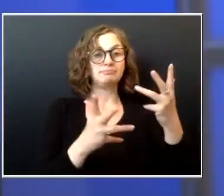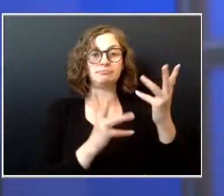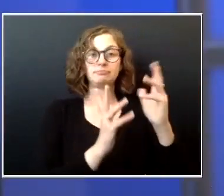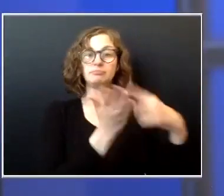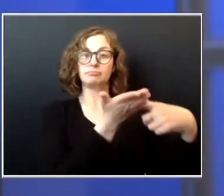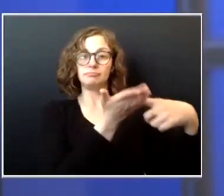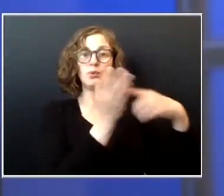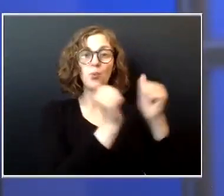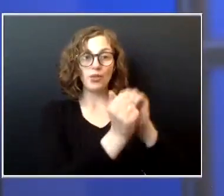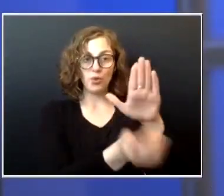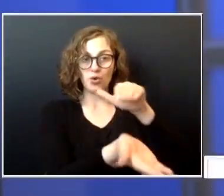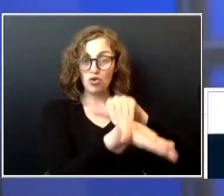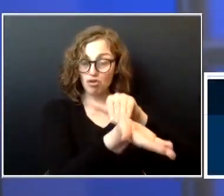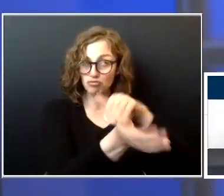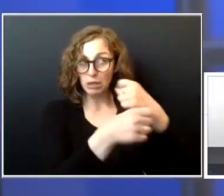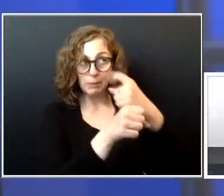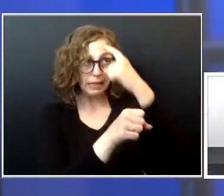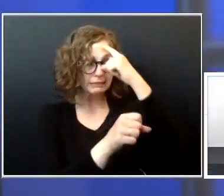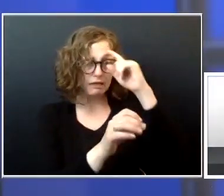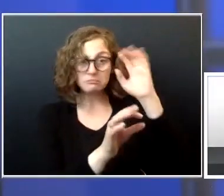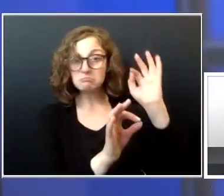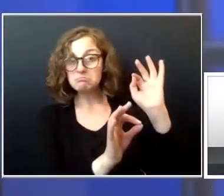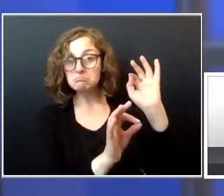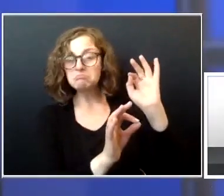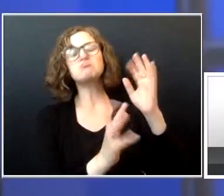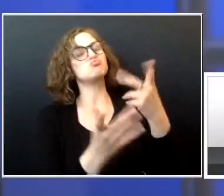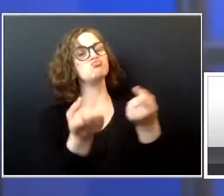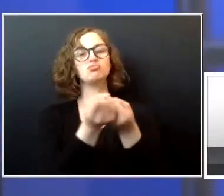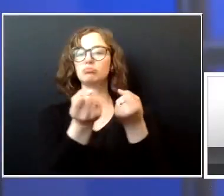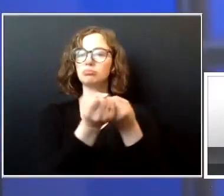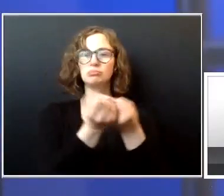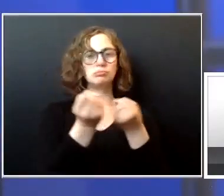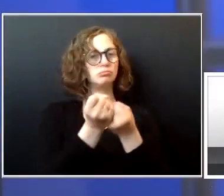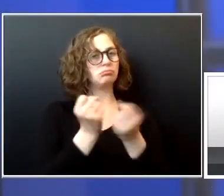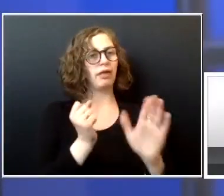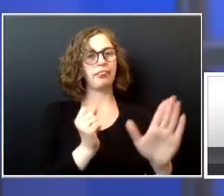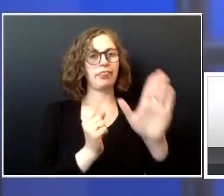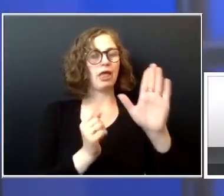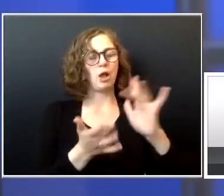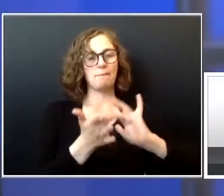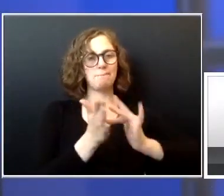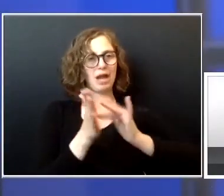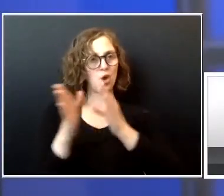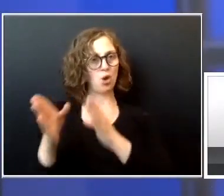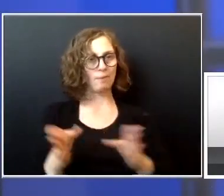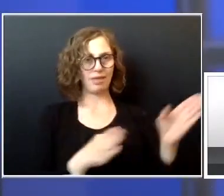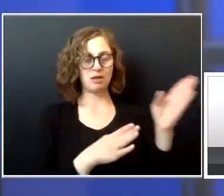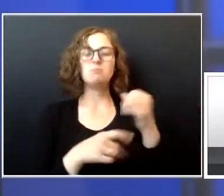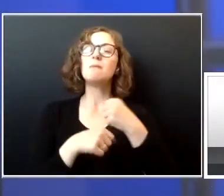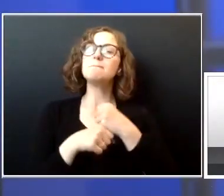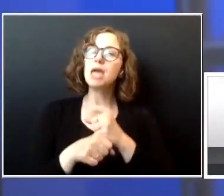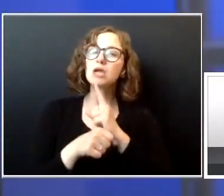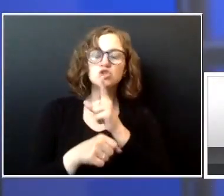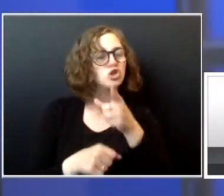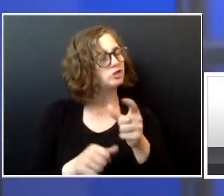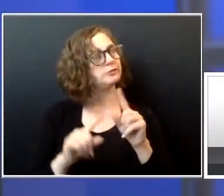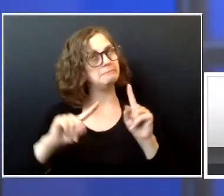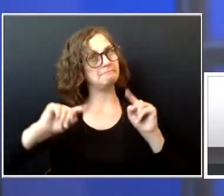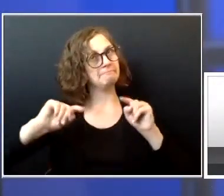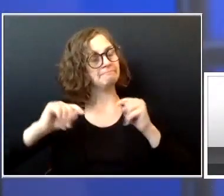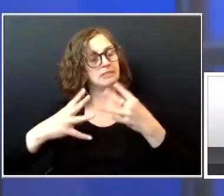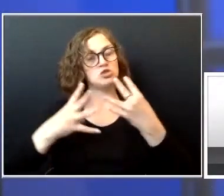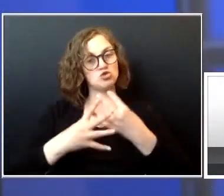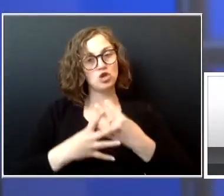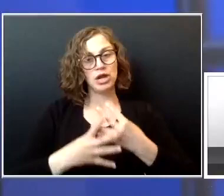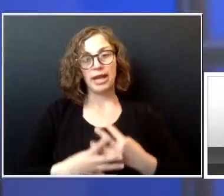for them, I support whatever their medical plan is with their provider, but make sure you're getting screened. There may be